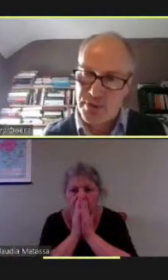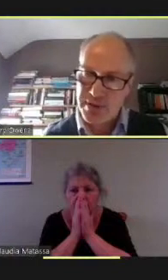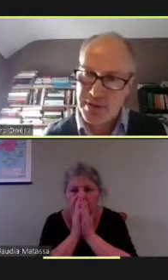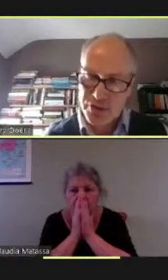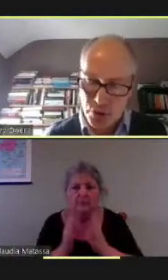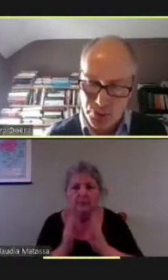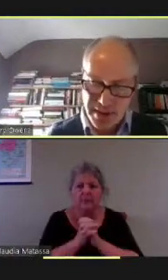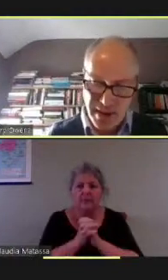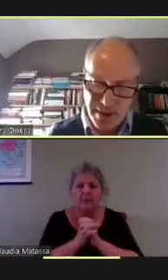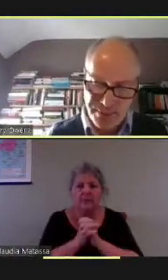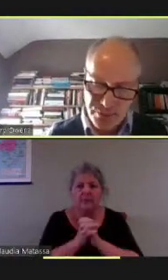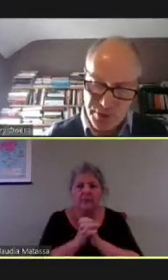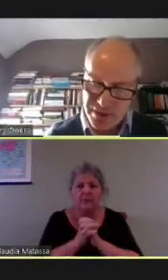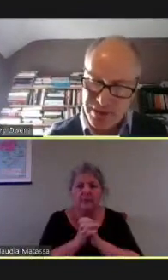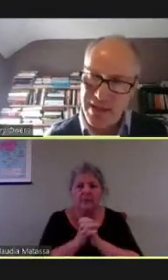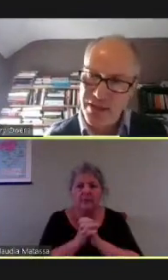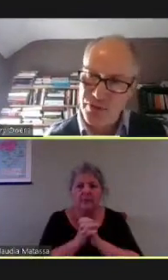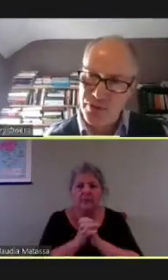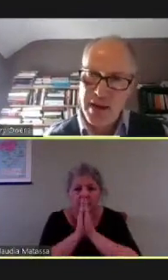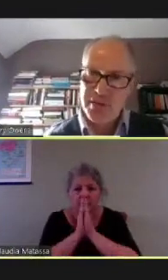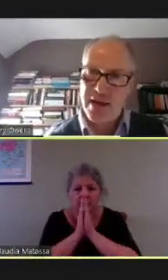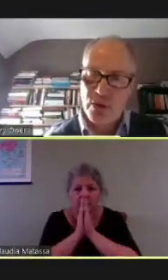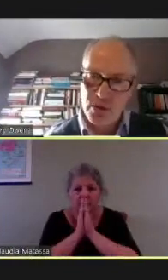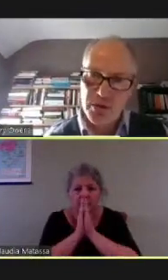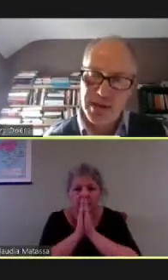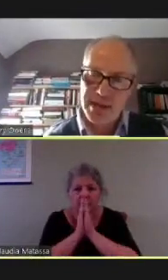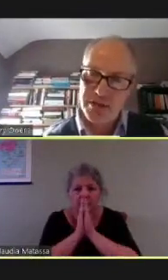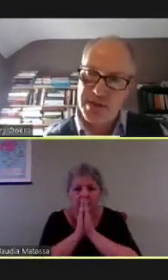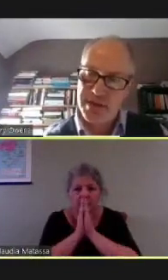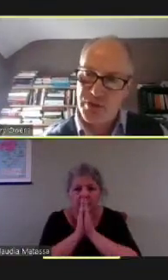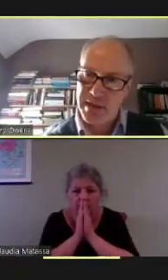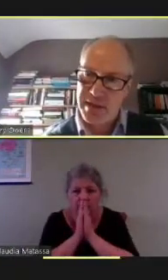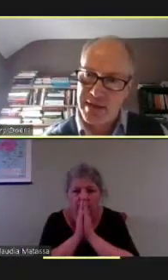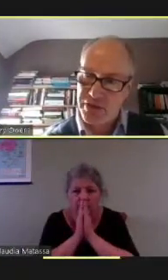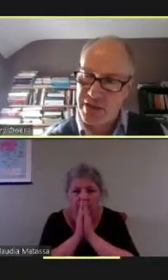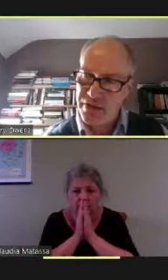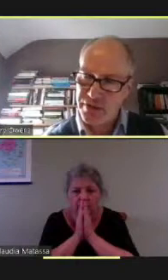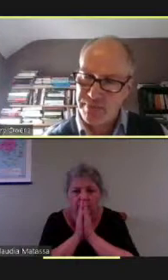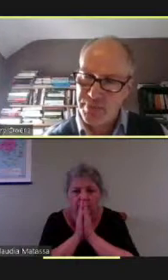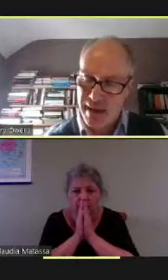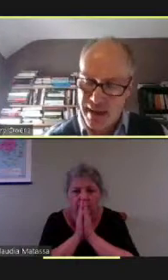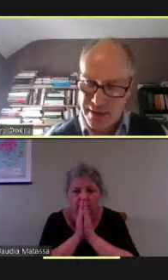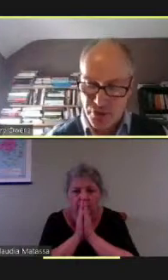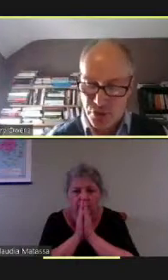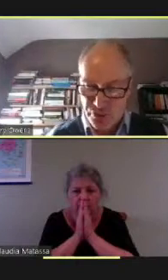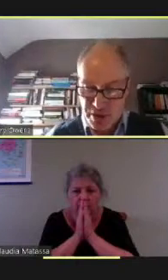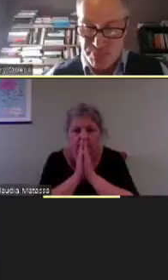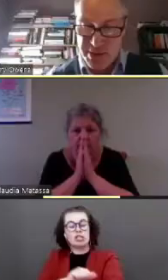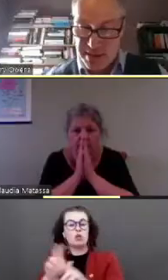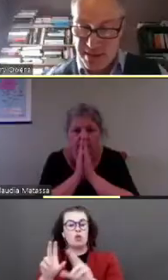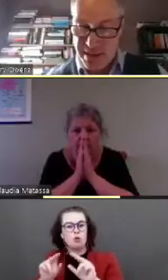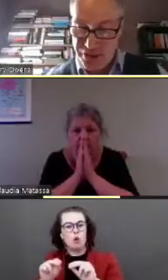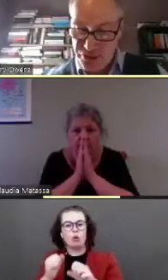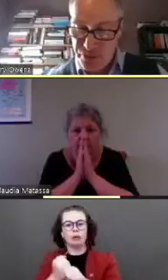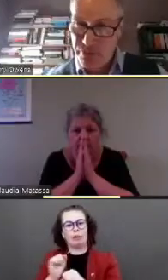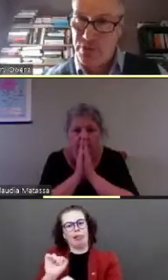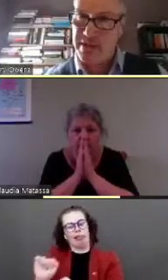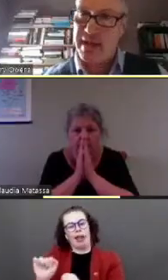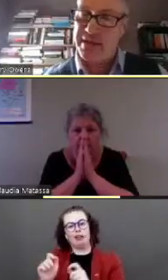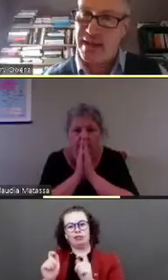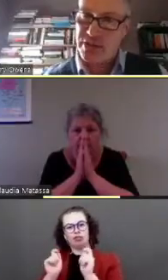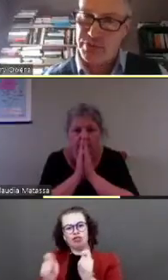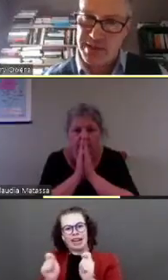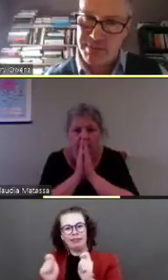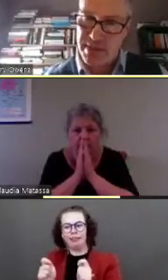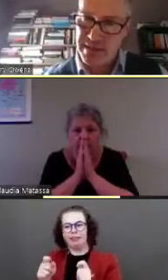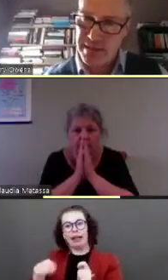engaged with the person. So we continue. They also had an interest in training and education. So their presenting issue was